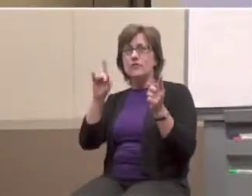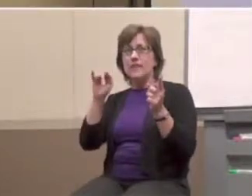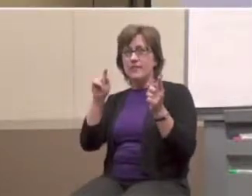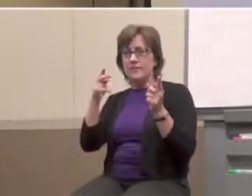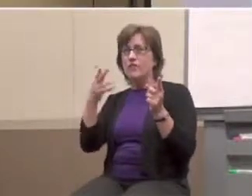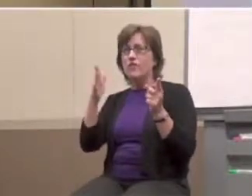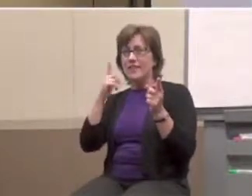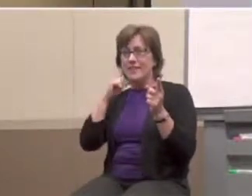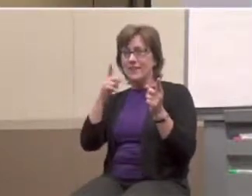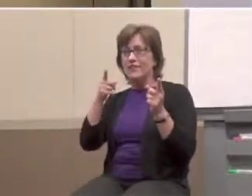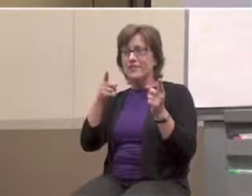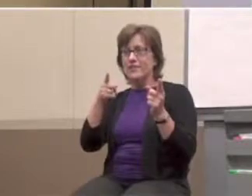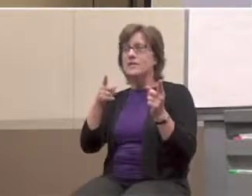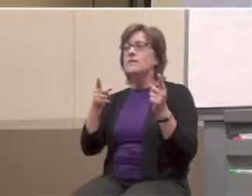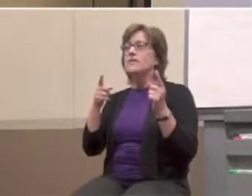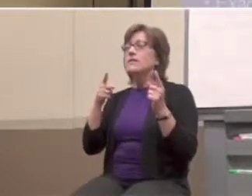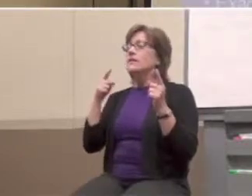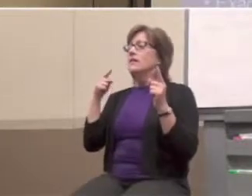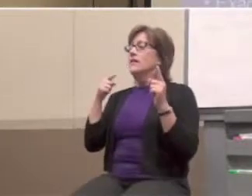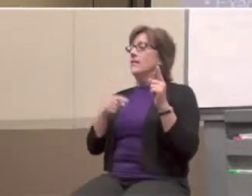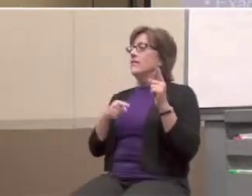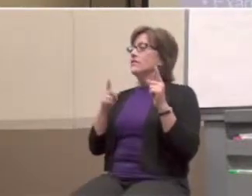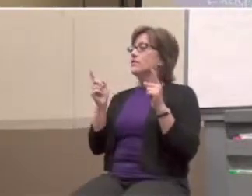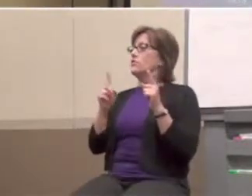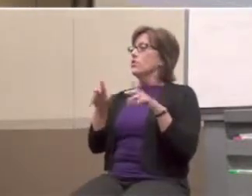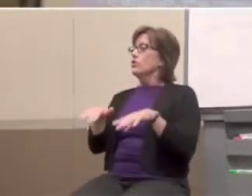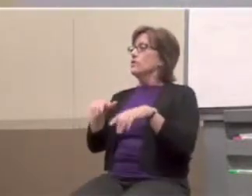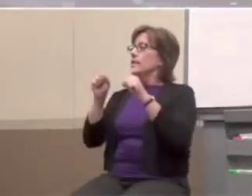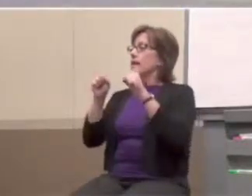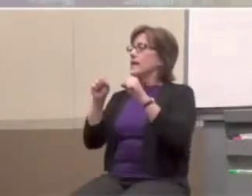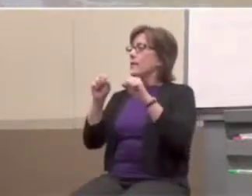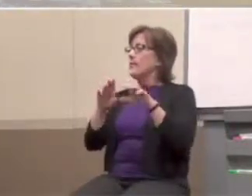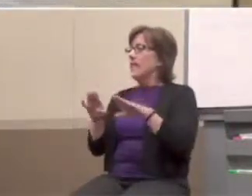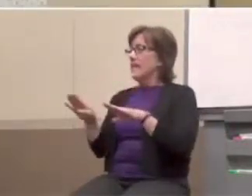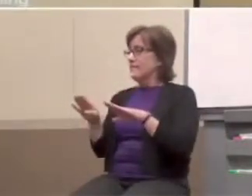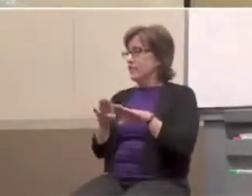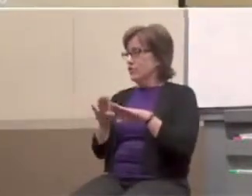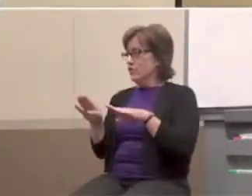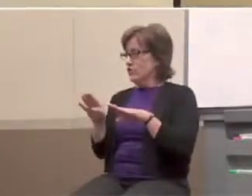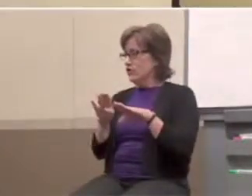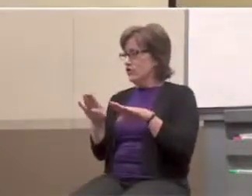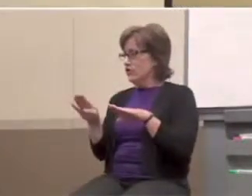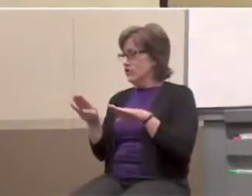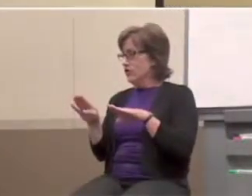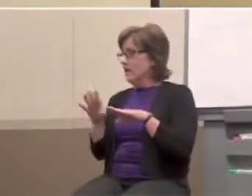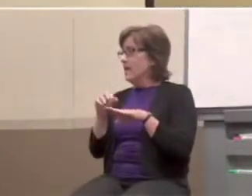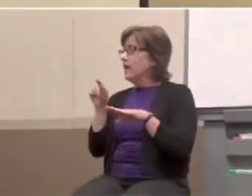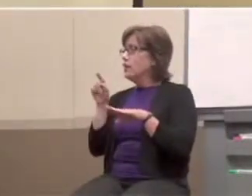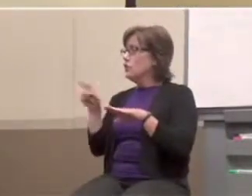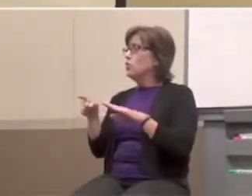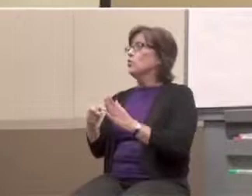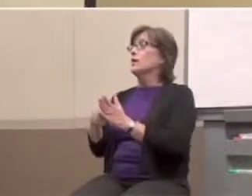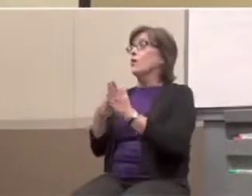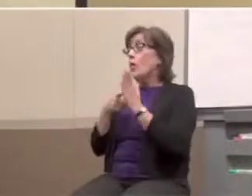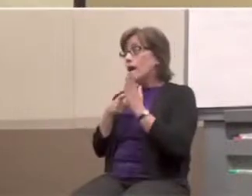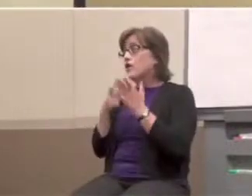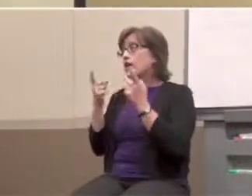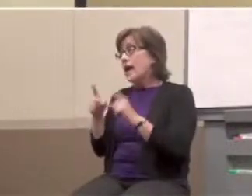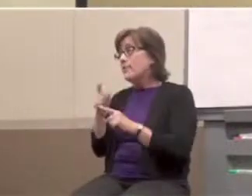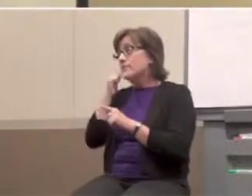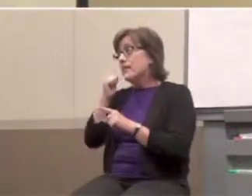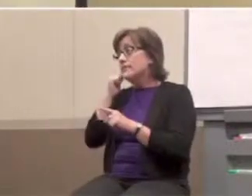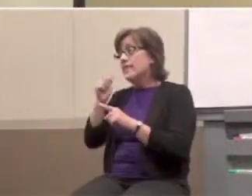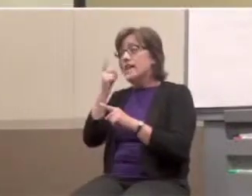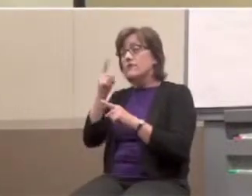Okay, this is where you take a behavior and you require that it happens every day for a short period of